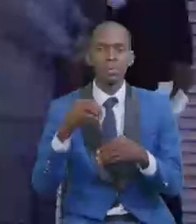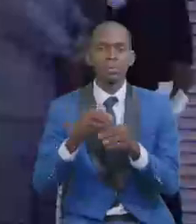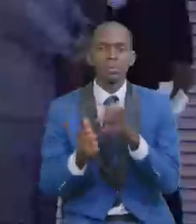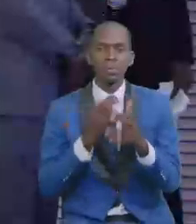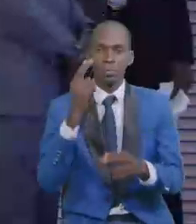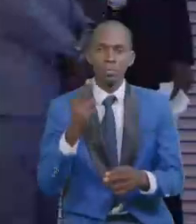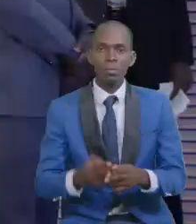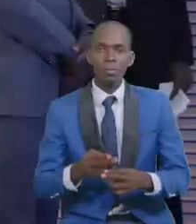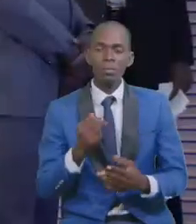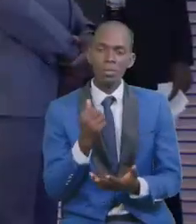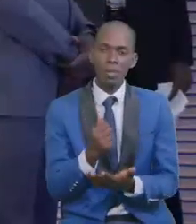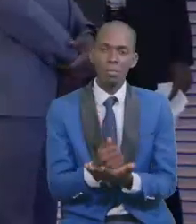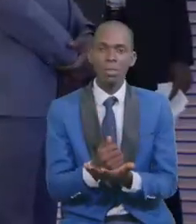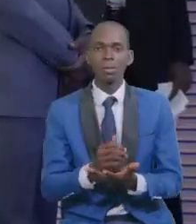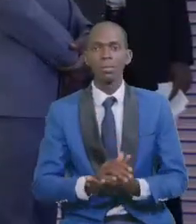Amen.